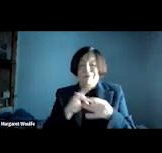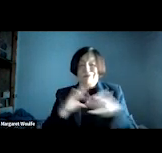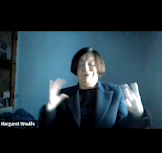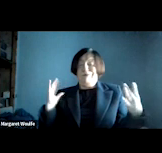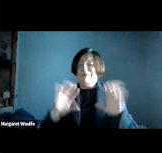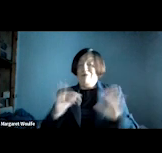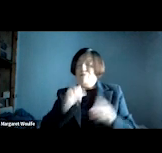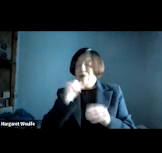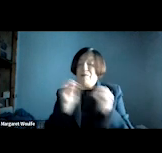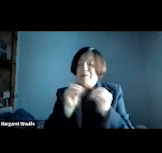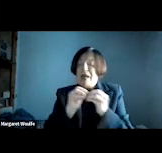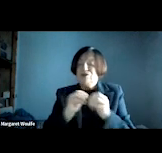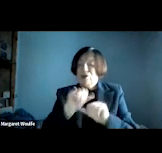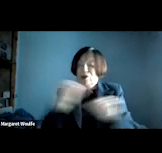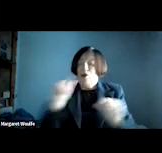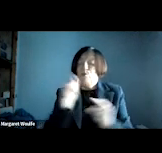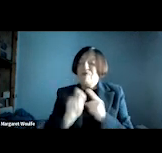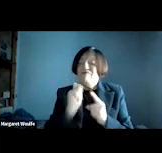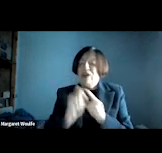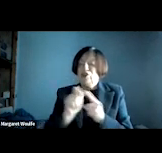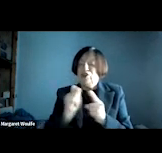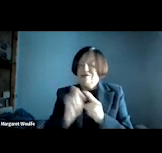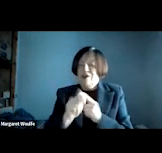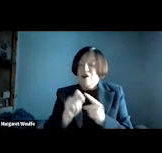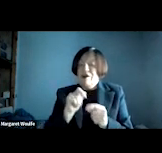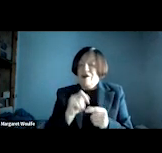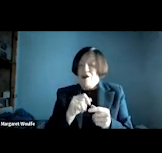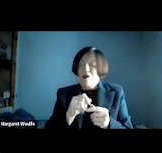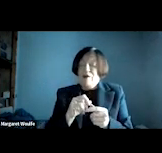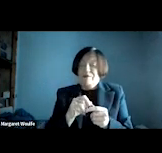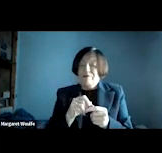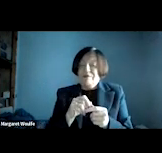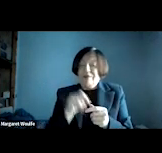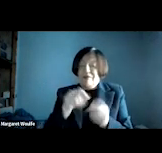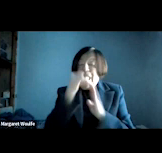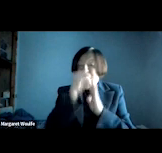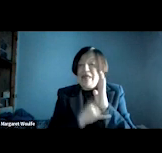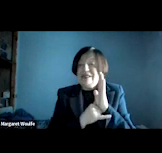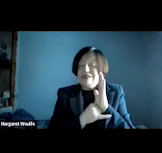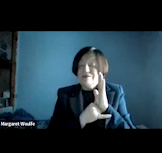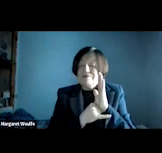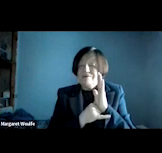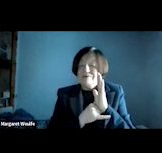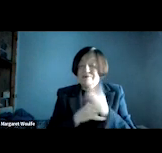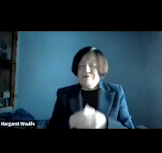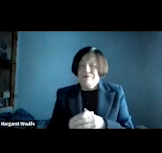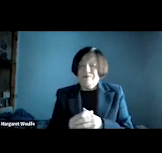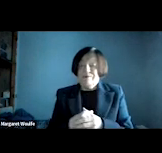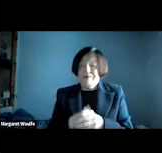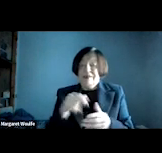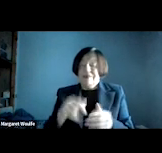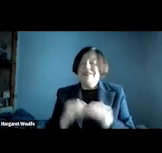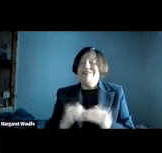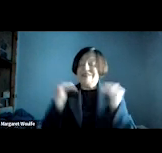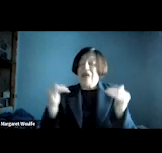mentioned your profession or so on in that list, because you know these